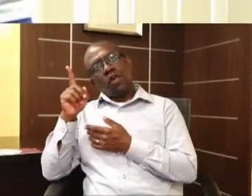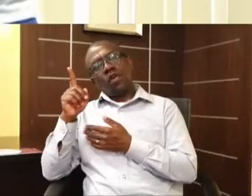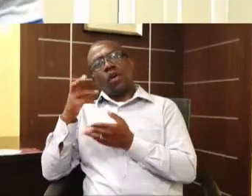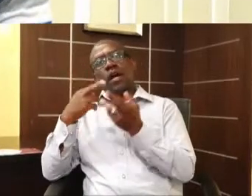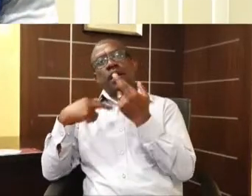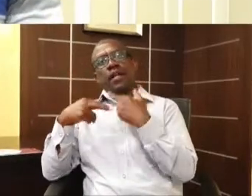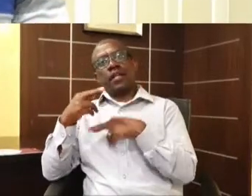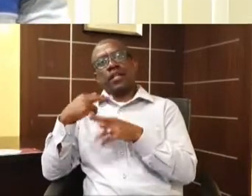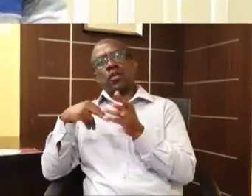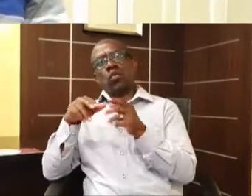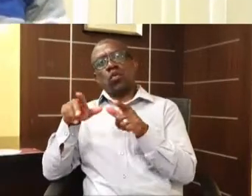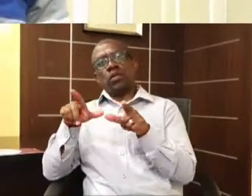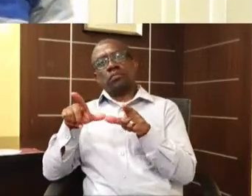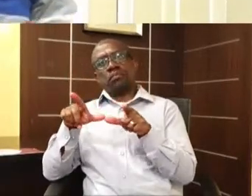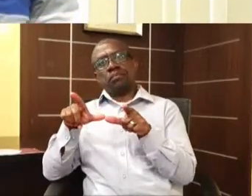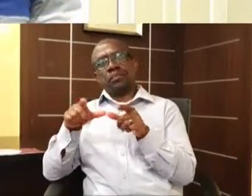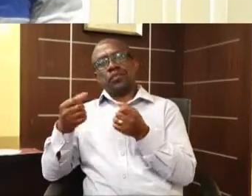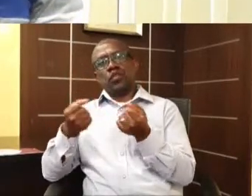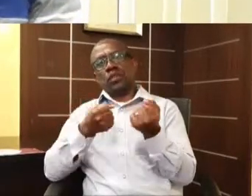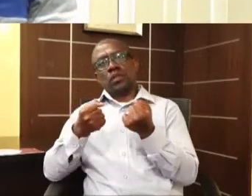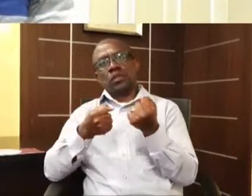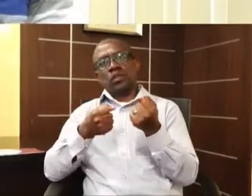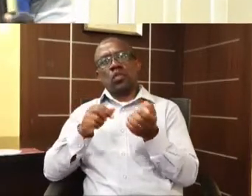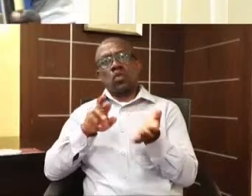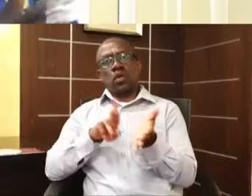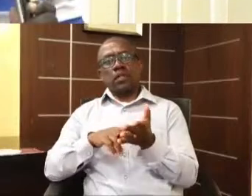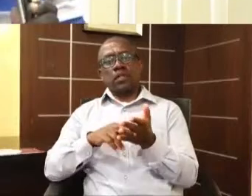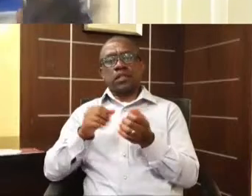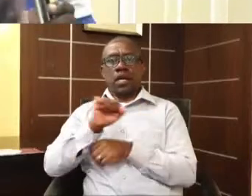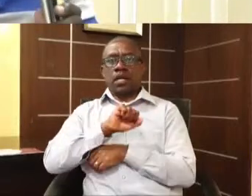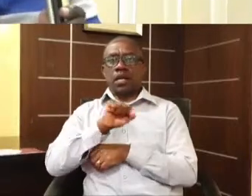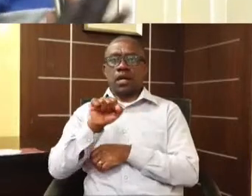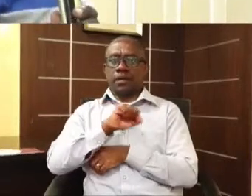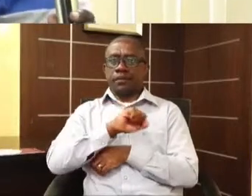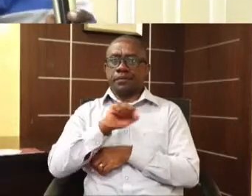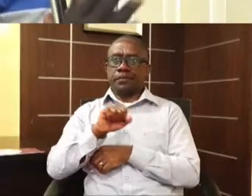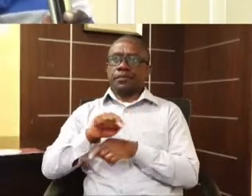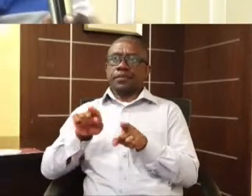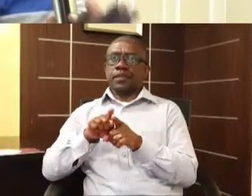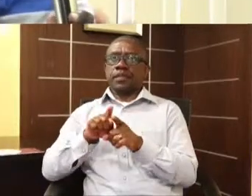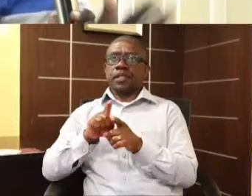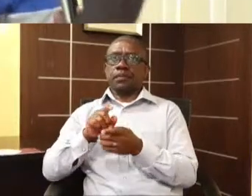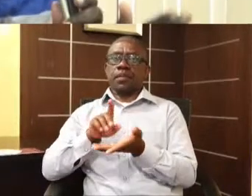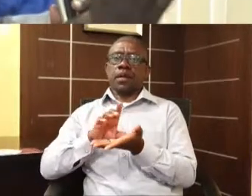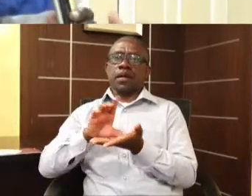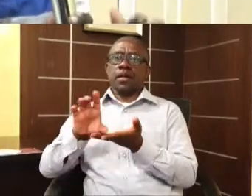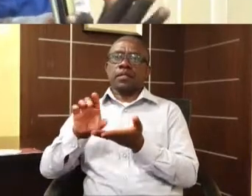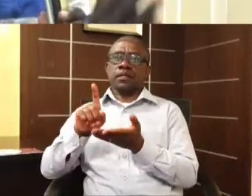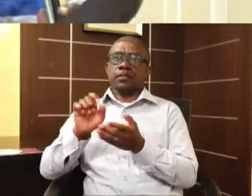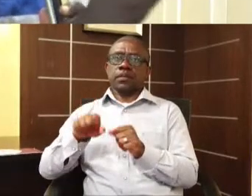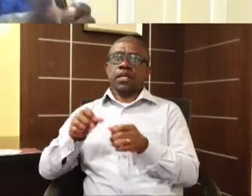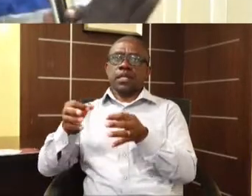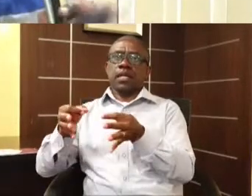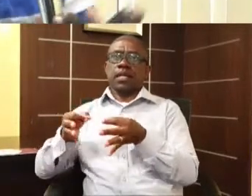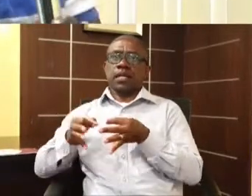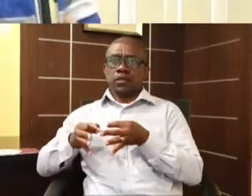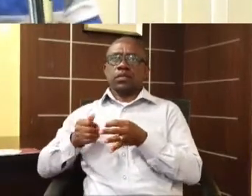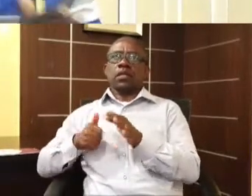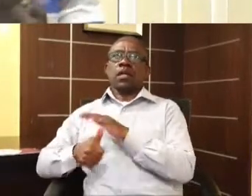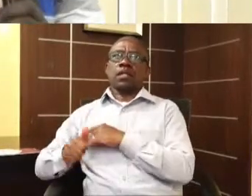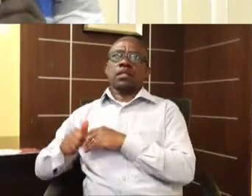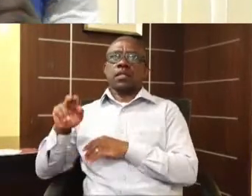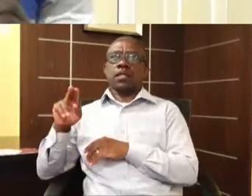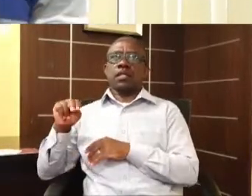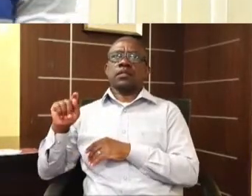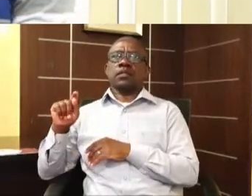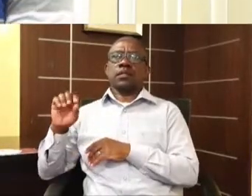driving license or registering a motor vehicle, the transaction is more accounted for under NTSA,